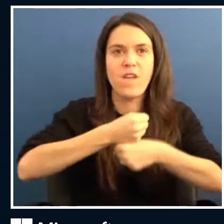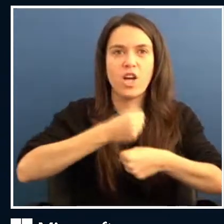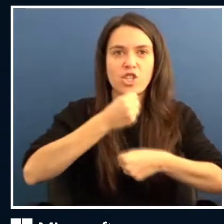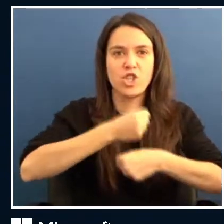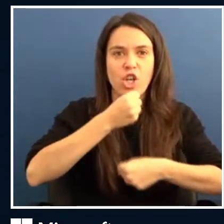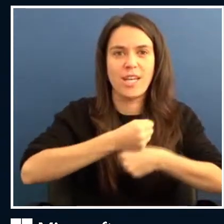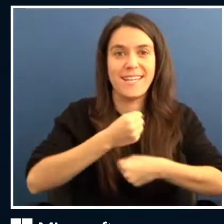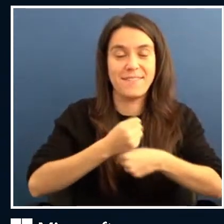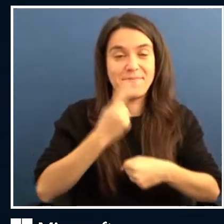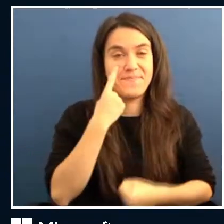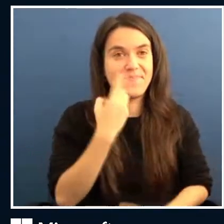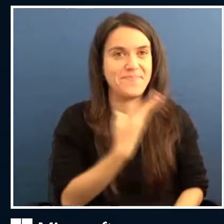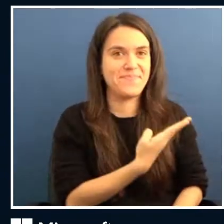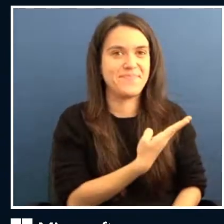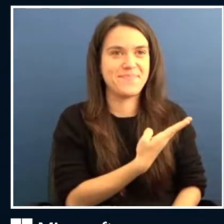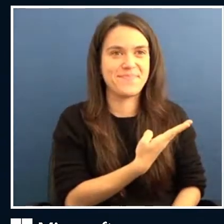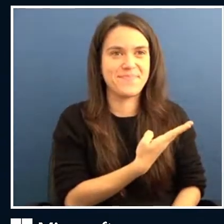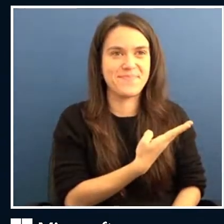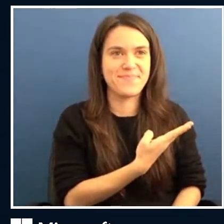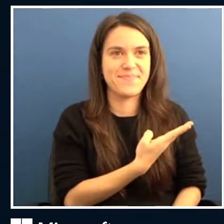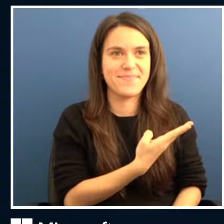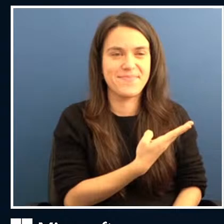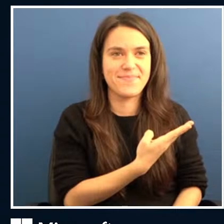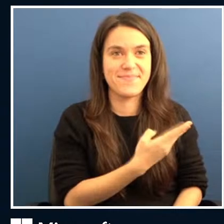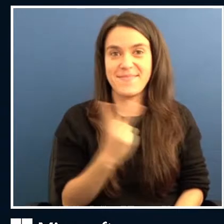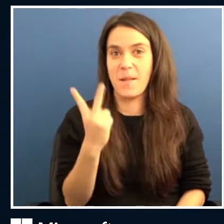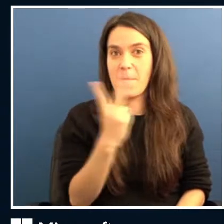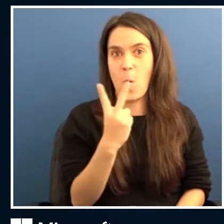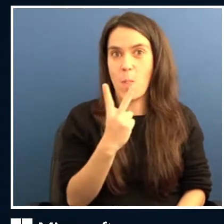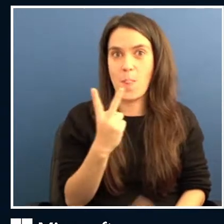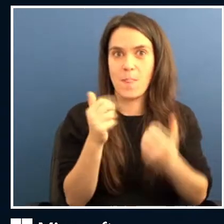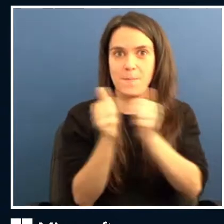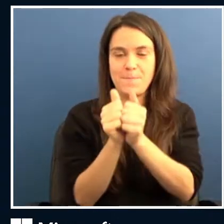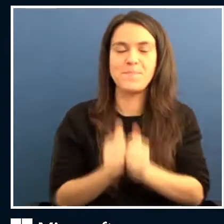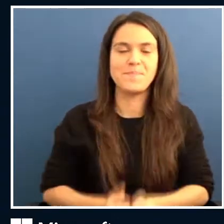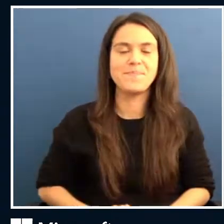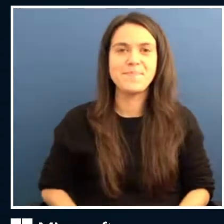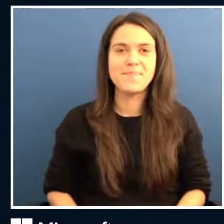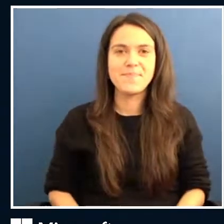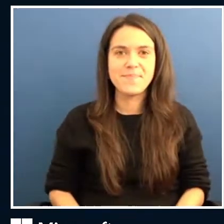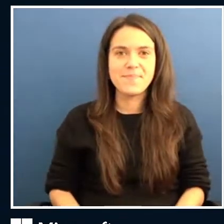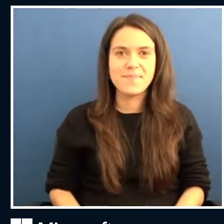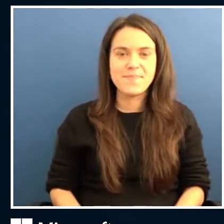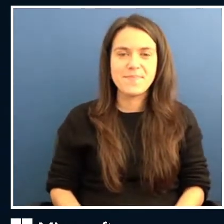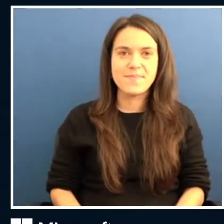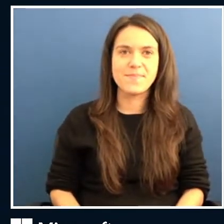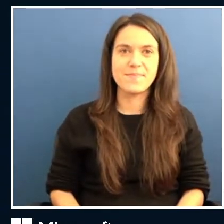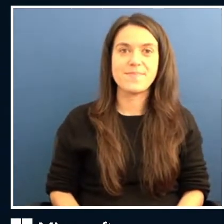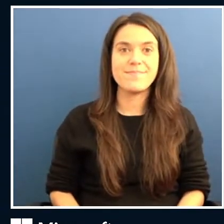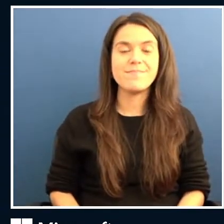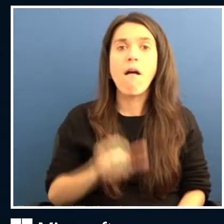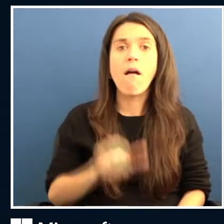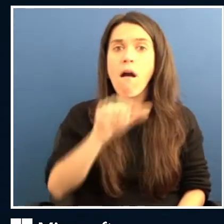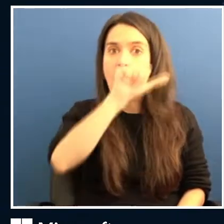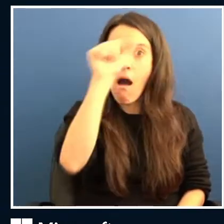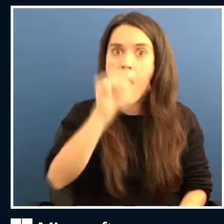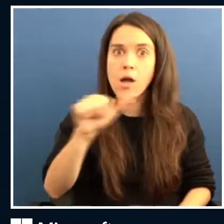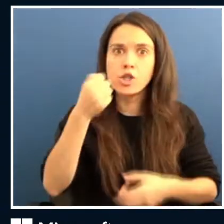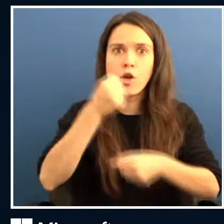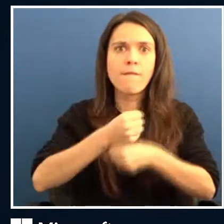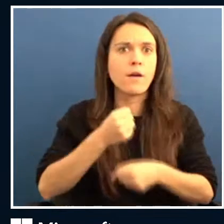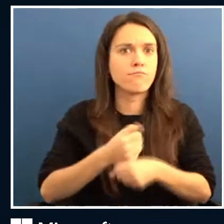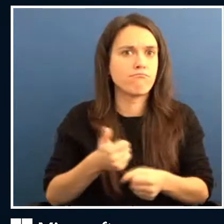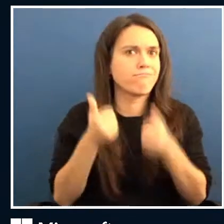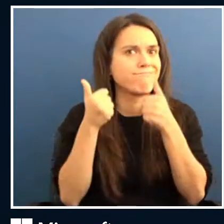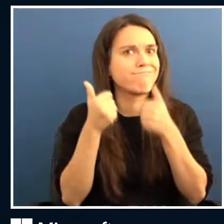is Microsoft's serverless compute resource. And what makes serverless really cool is, unlike a typical compute resource, it